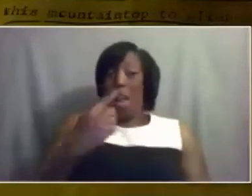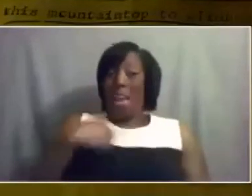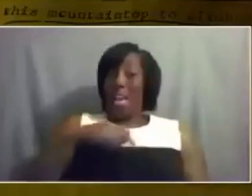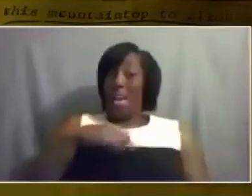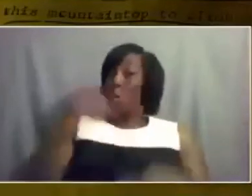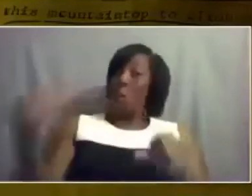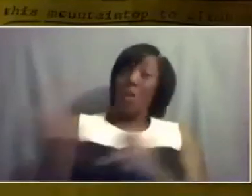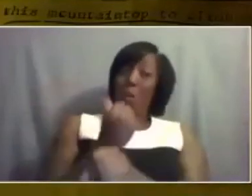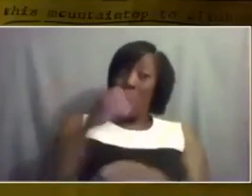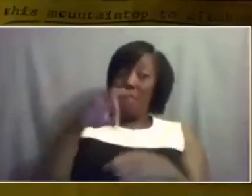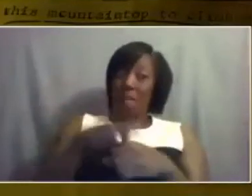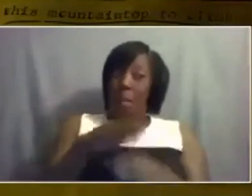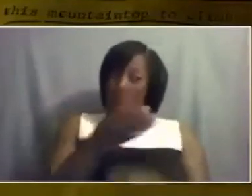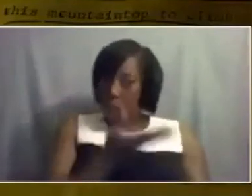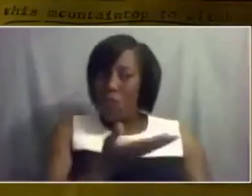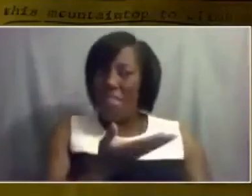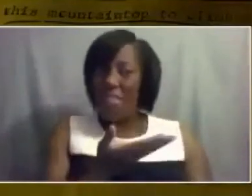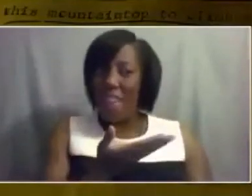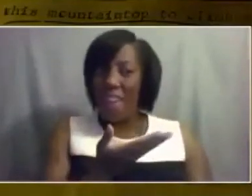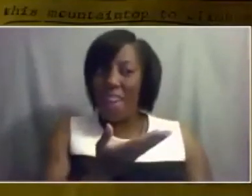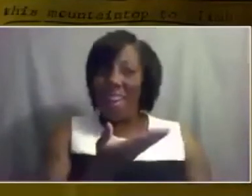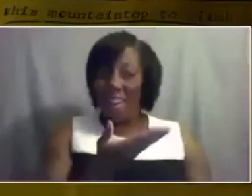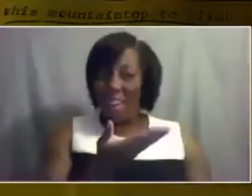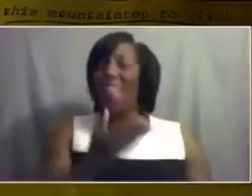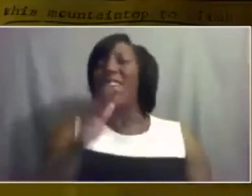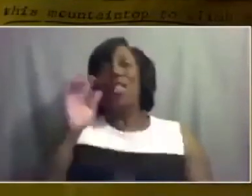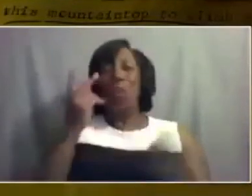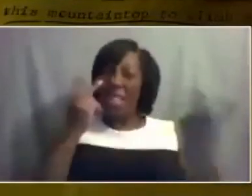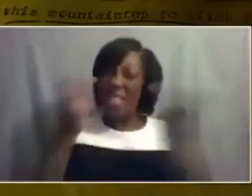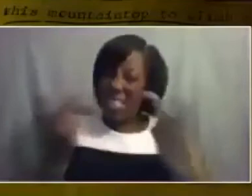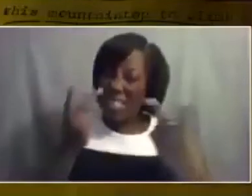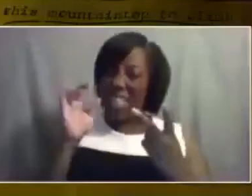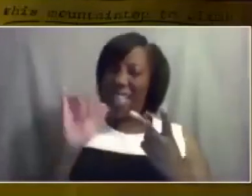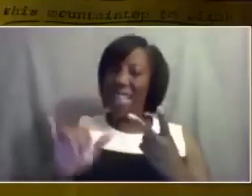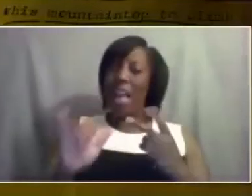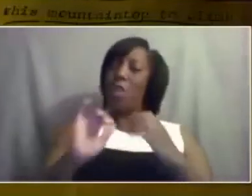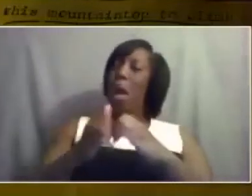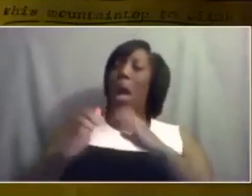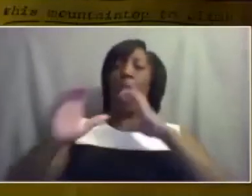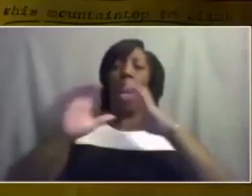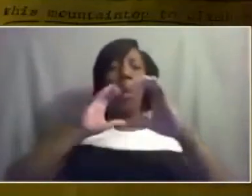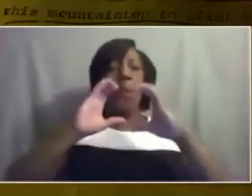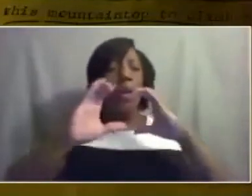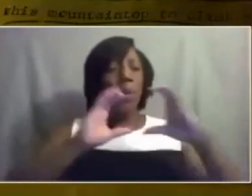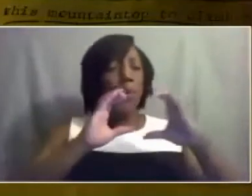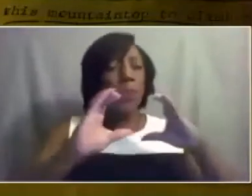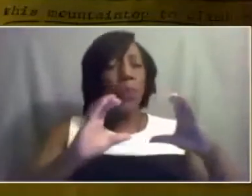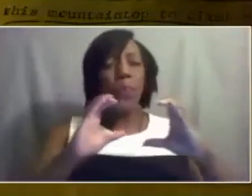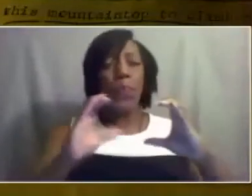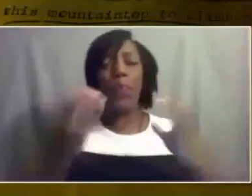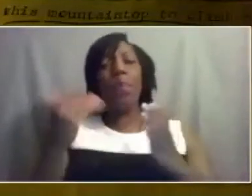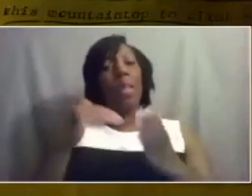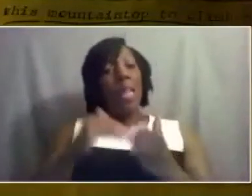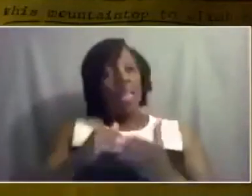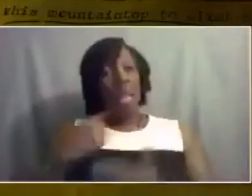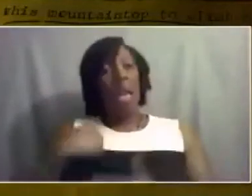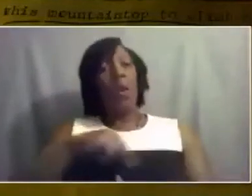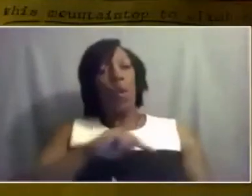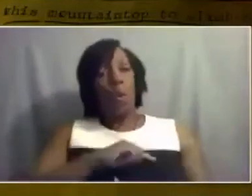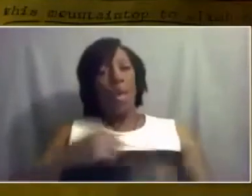communicating to all across the world and in our communities, again, those privileges that we have and those that we have